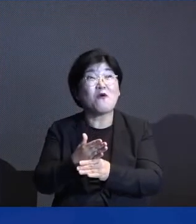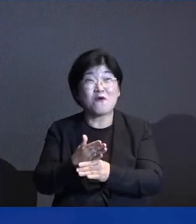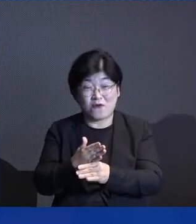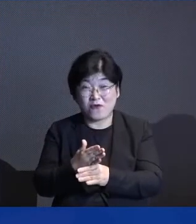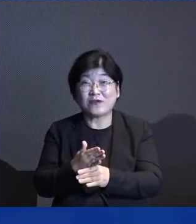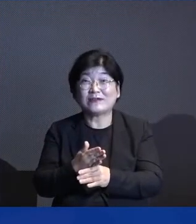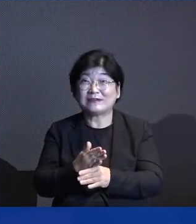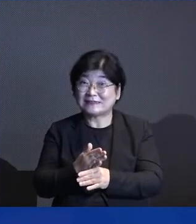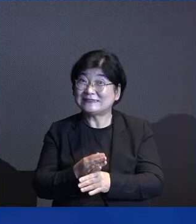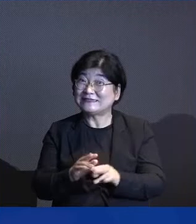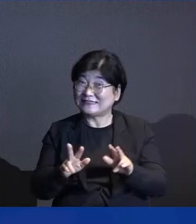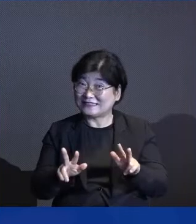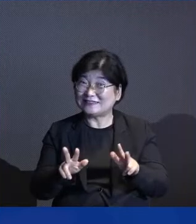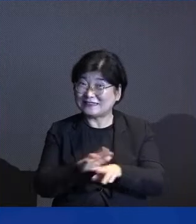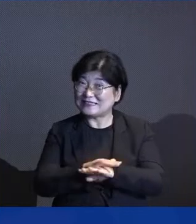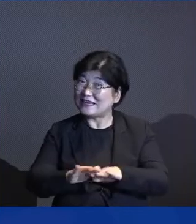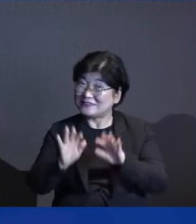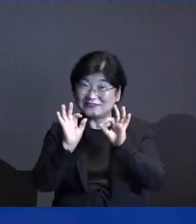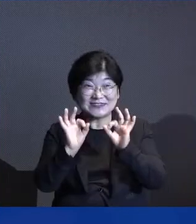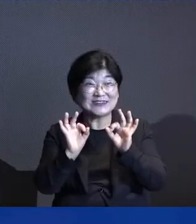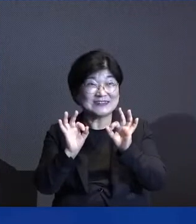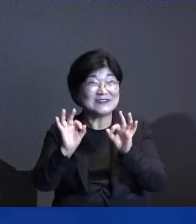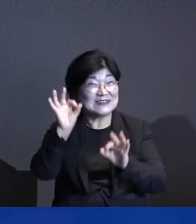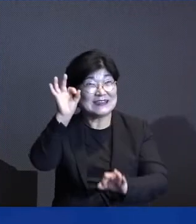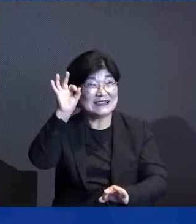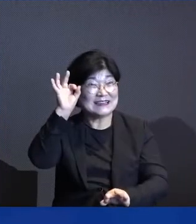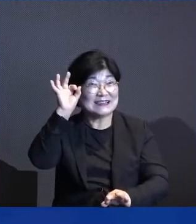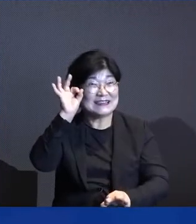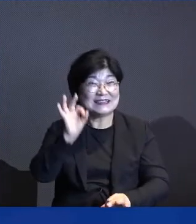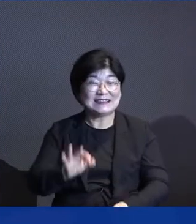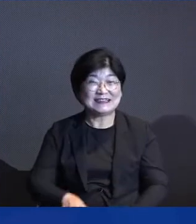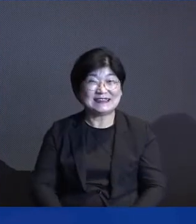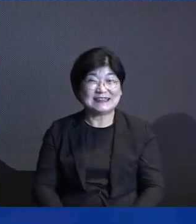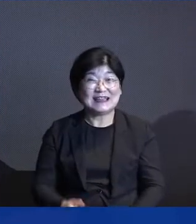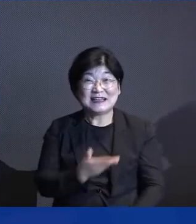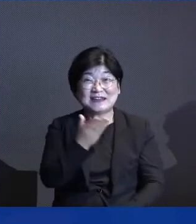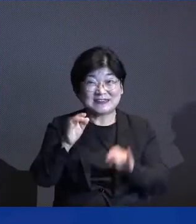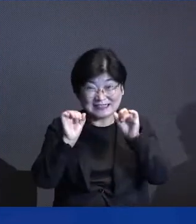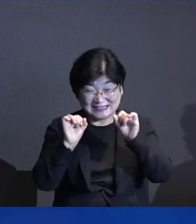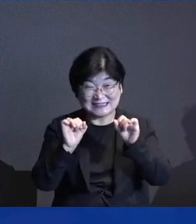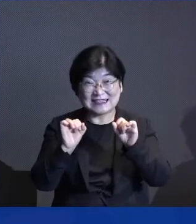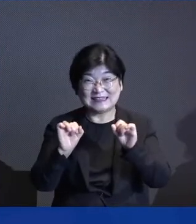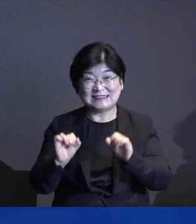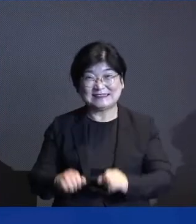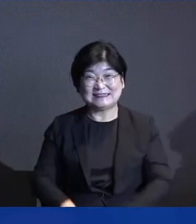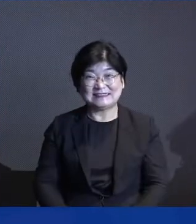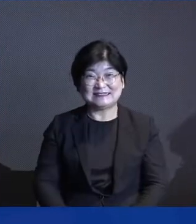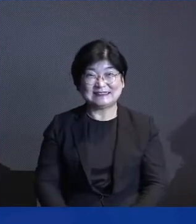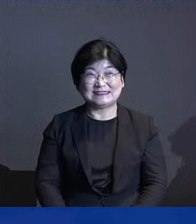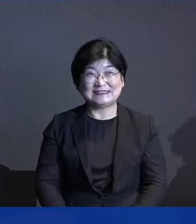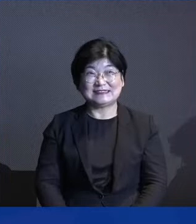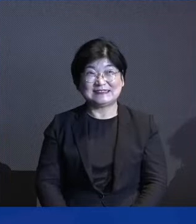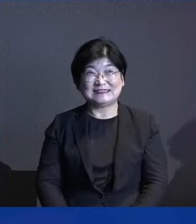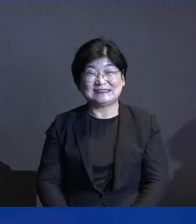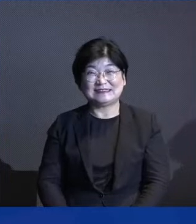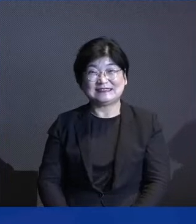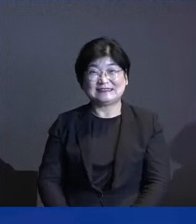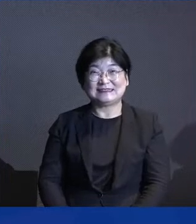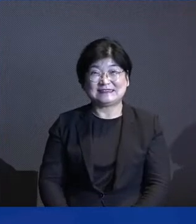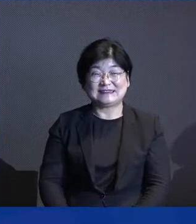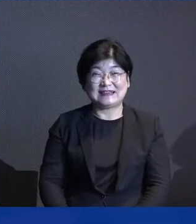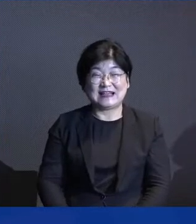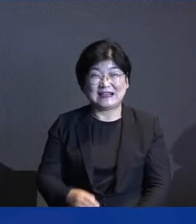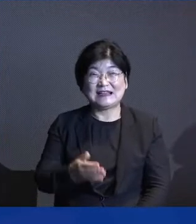can see it now. Great. So good afternoon, everybody. I'm sending this warm greeting early morning in Czech